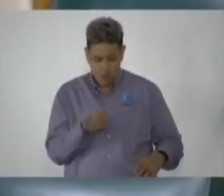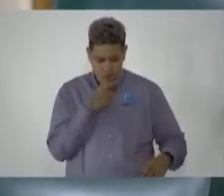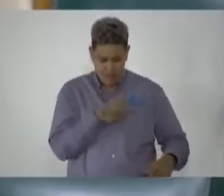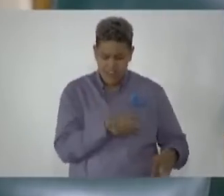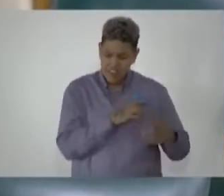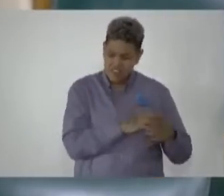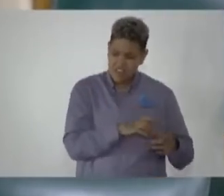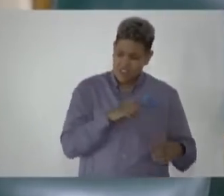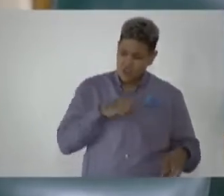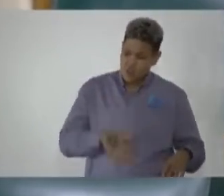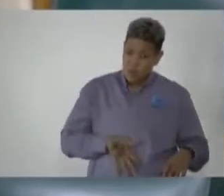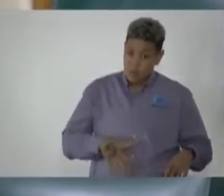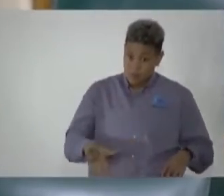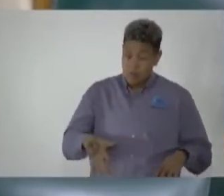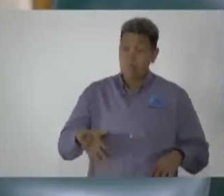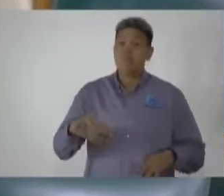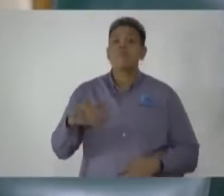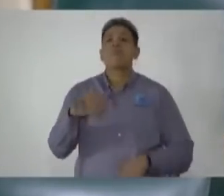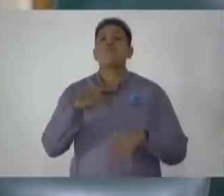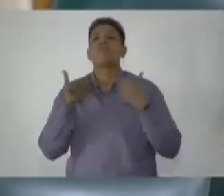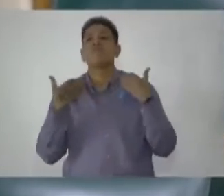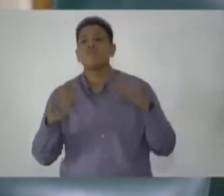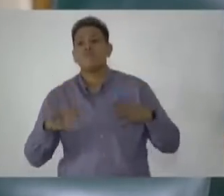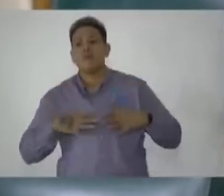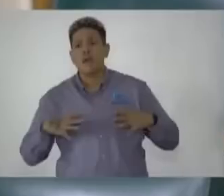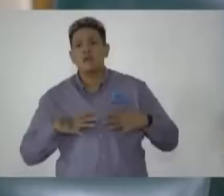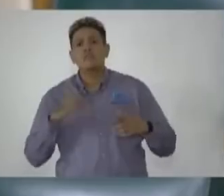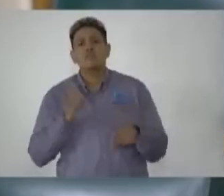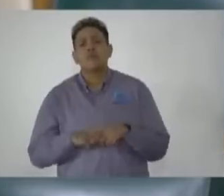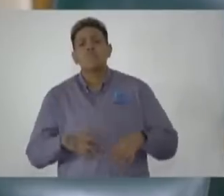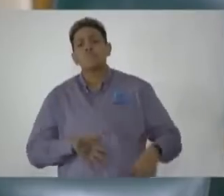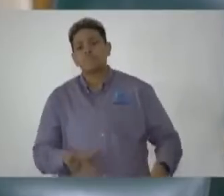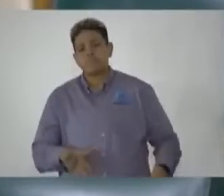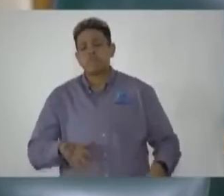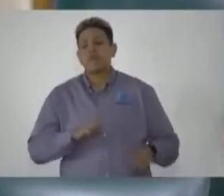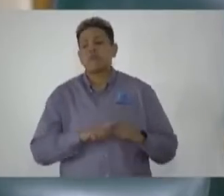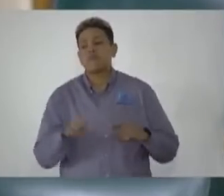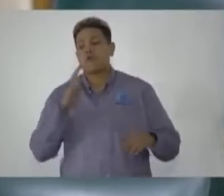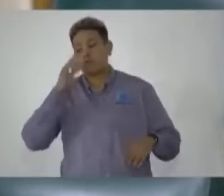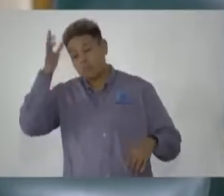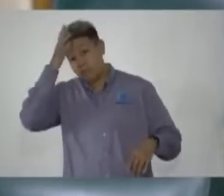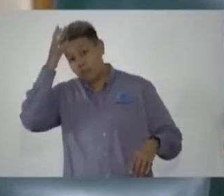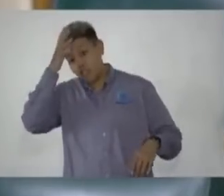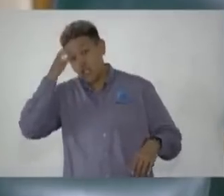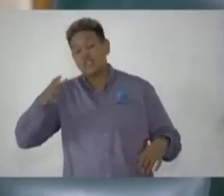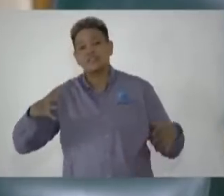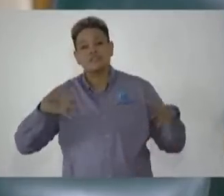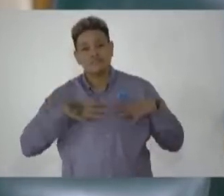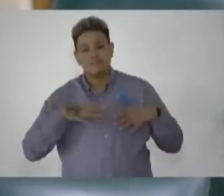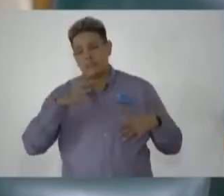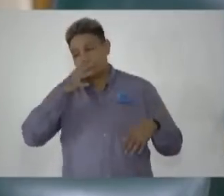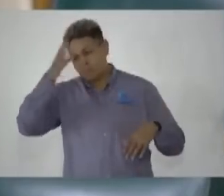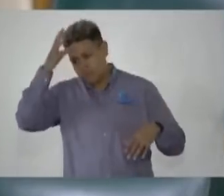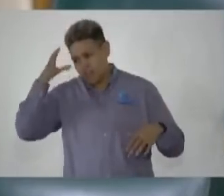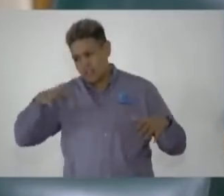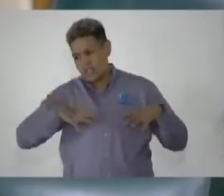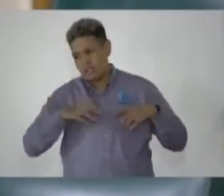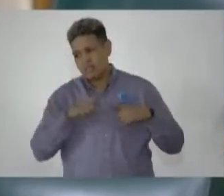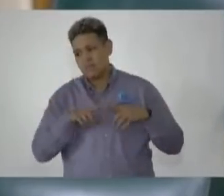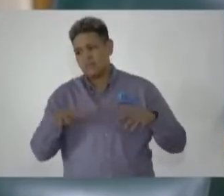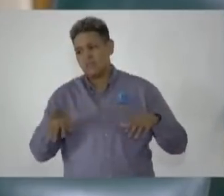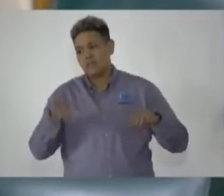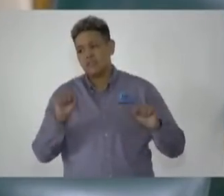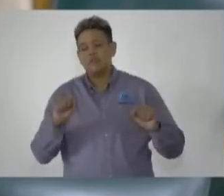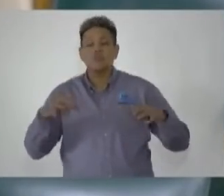confining it to maternity leave, but there's a call now for paternity leave, parental leave, and adoption